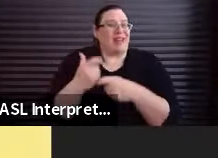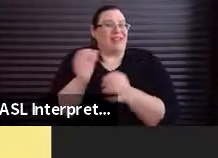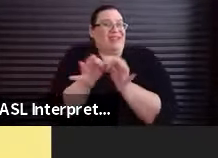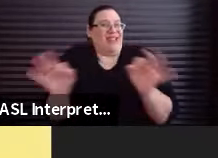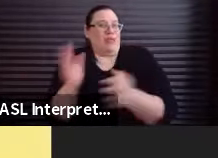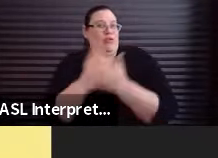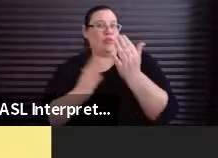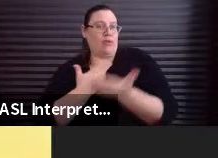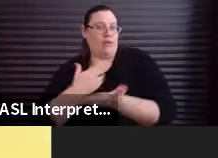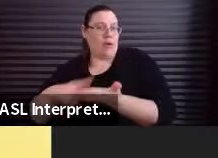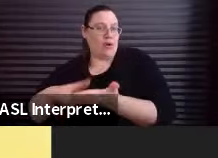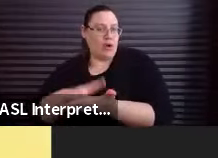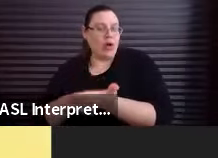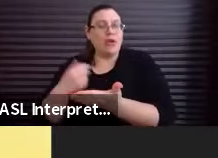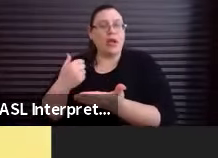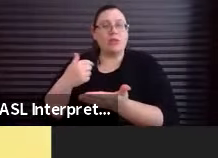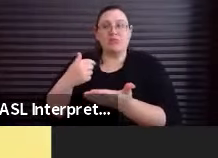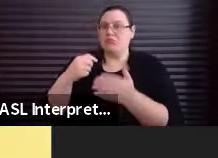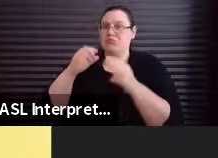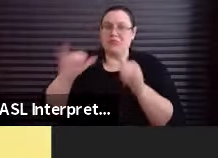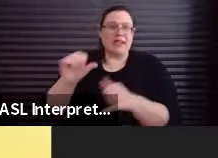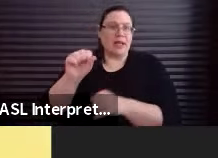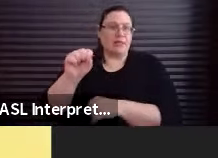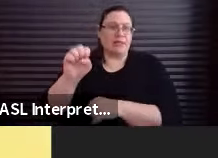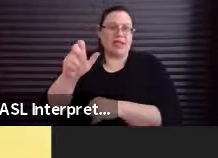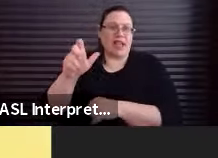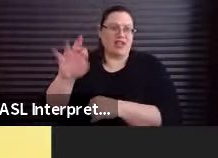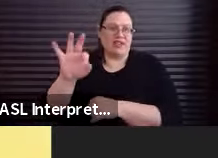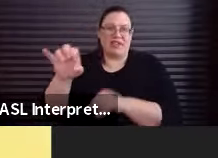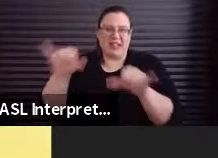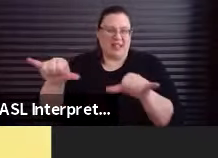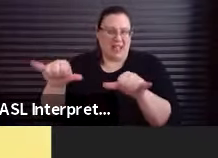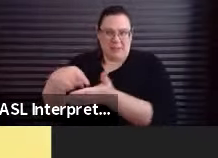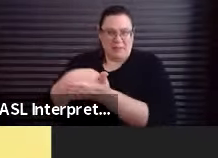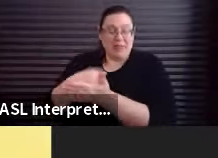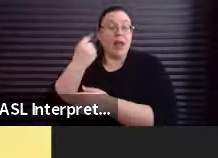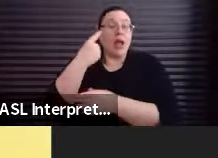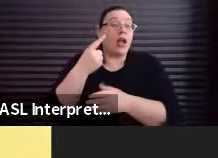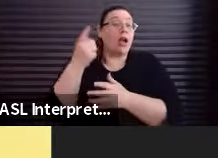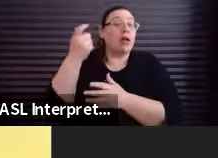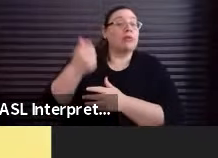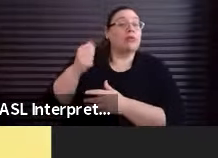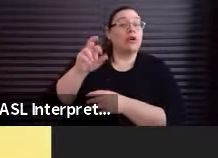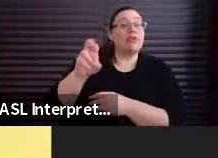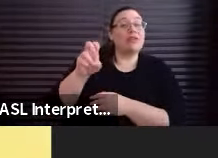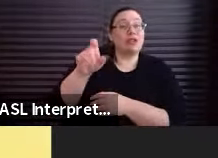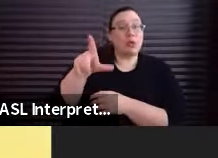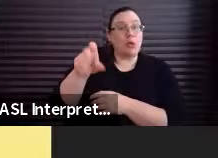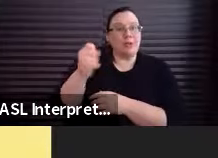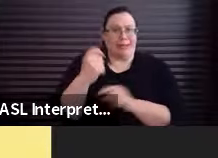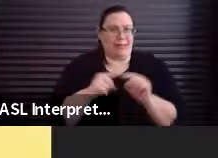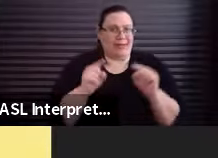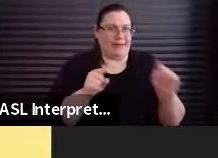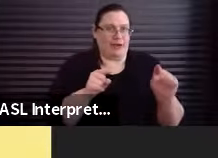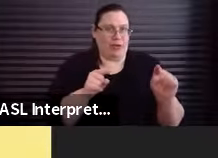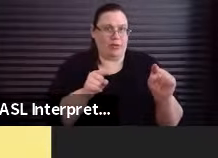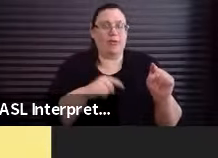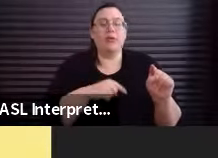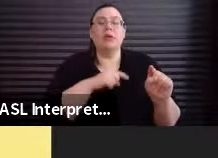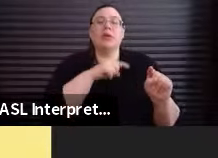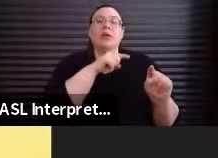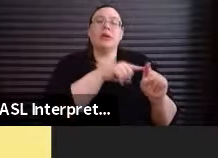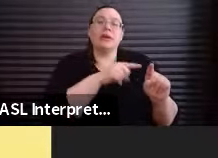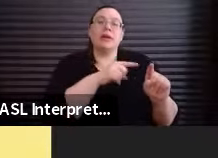contract, you are paid the same session fee, but residuals are slightly different because of